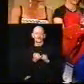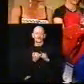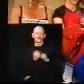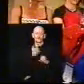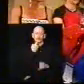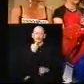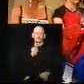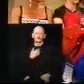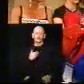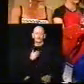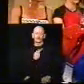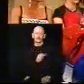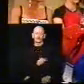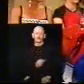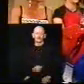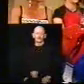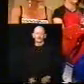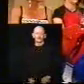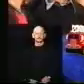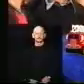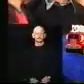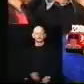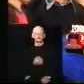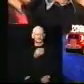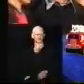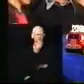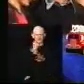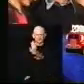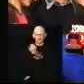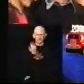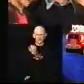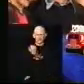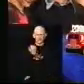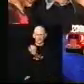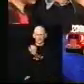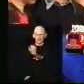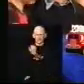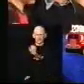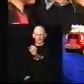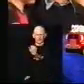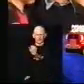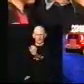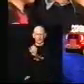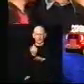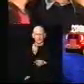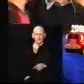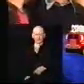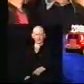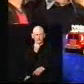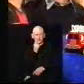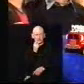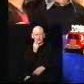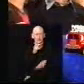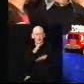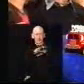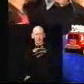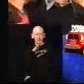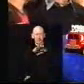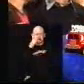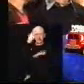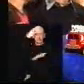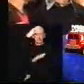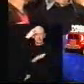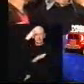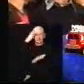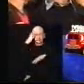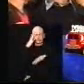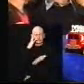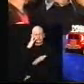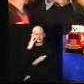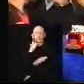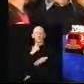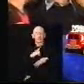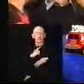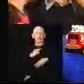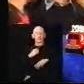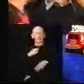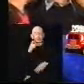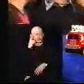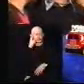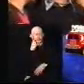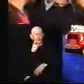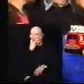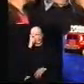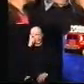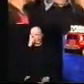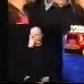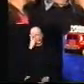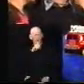went to a production not long ago and I nearly had a hemorrhage of the brain trying to figure out what the hell they were talking about So yeah, it'd be nice to come